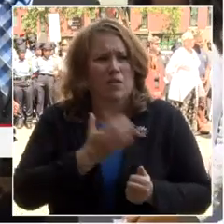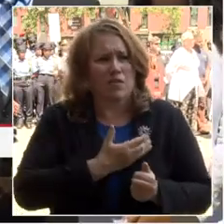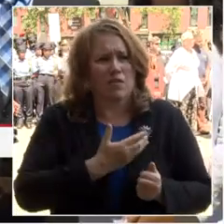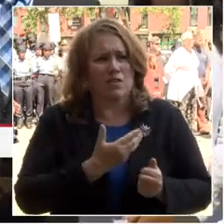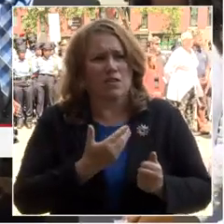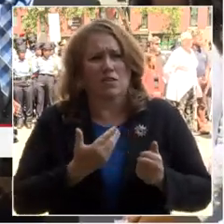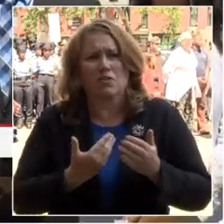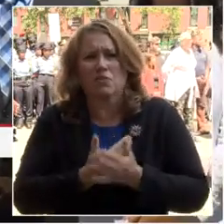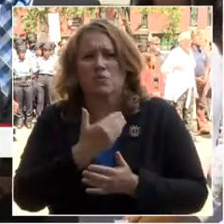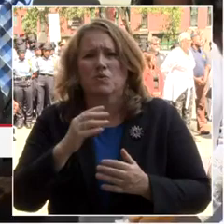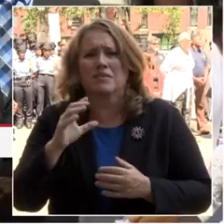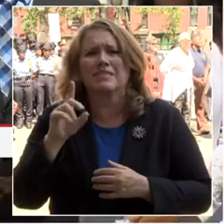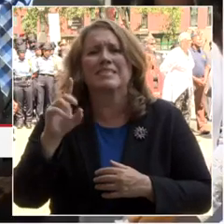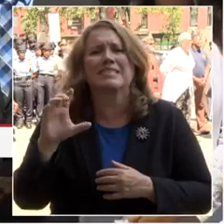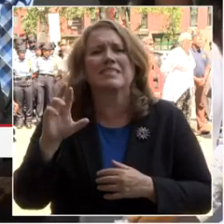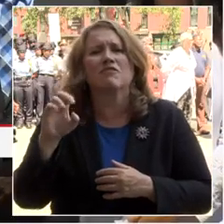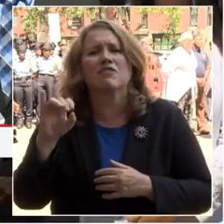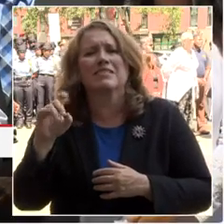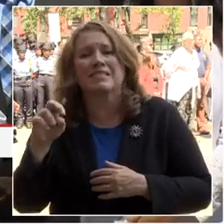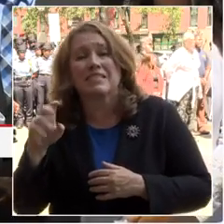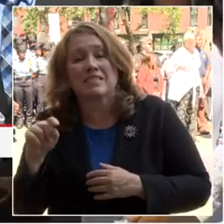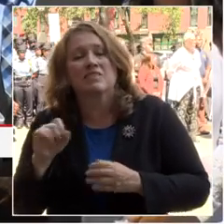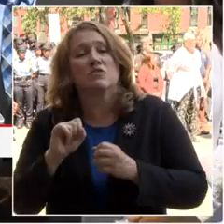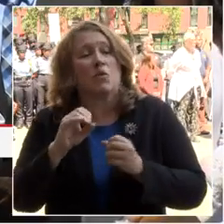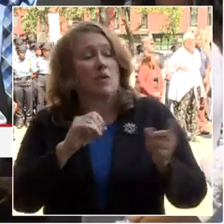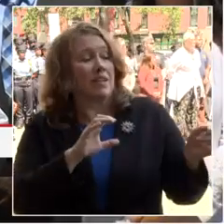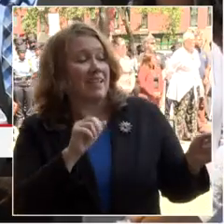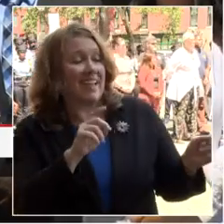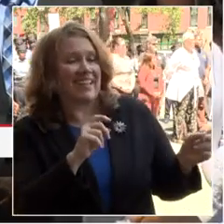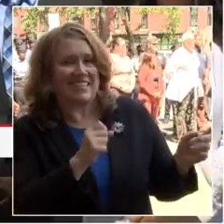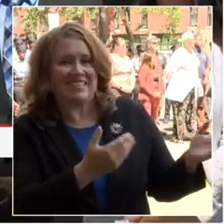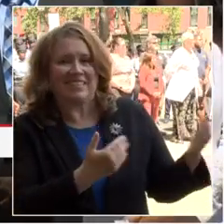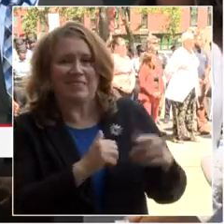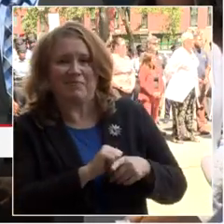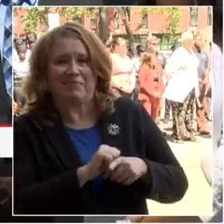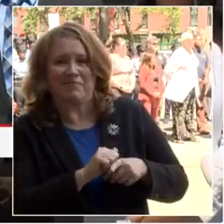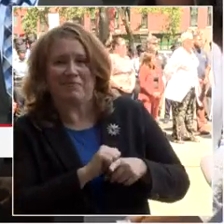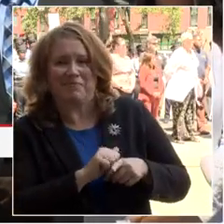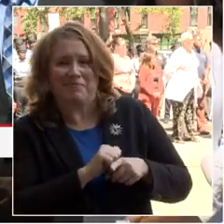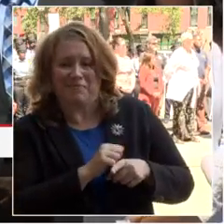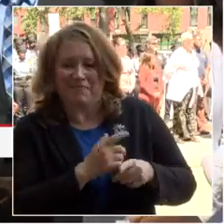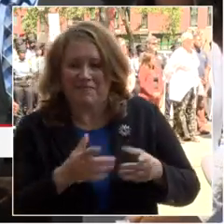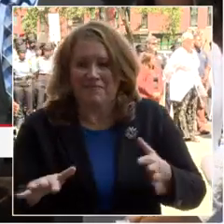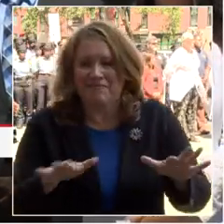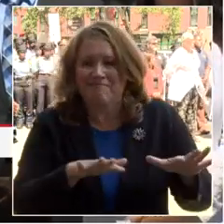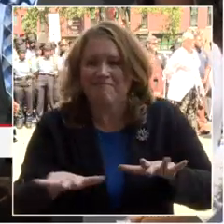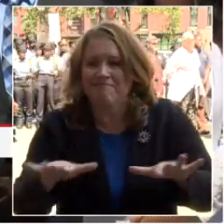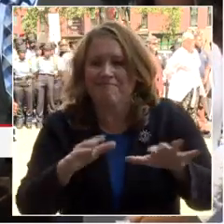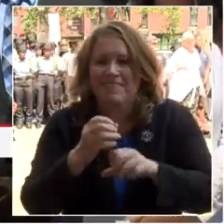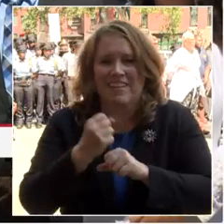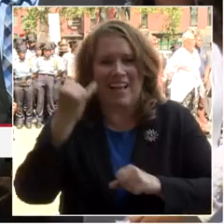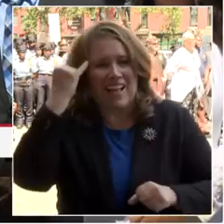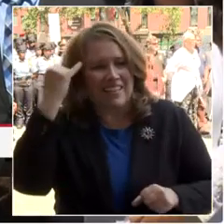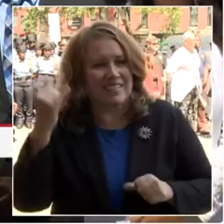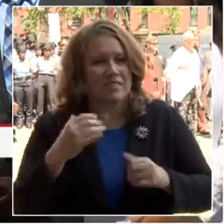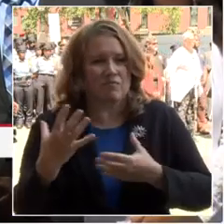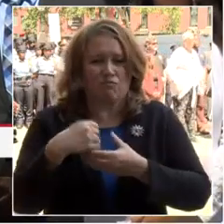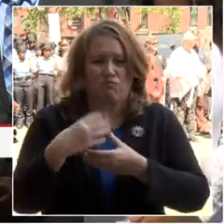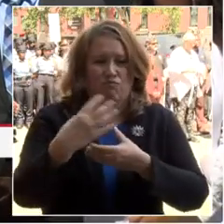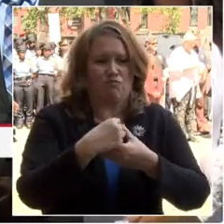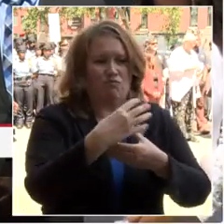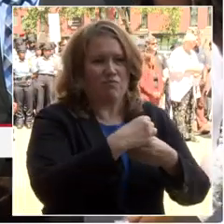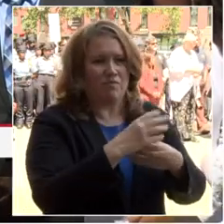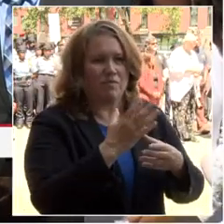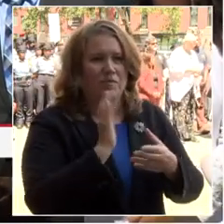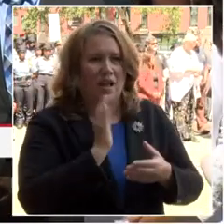police department for the young people in our community between the ages of 17 and 24 to join our police cadet program. Again, please go to